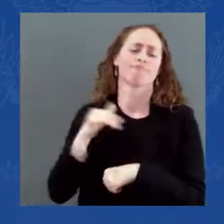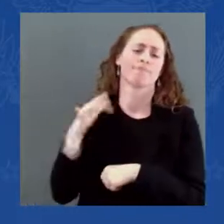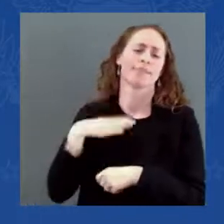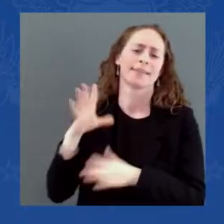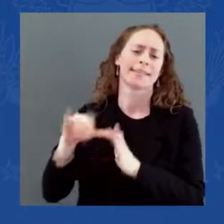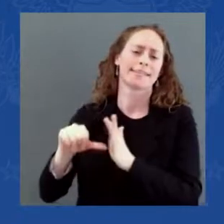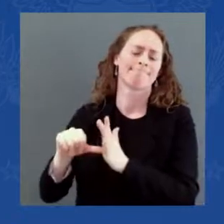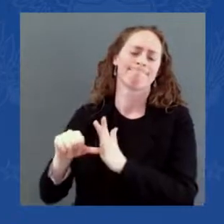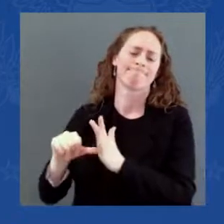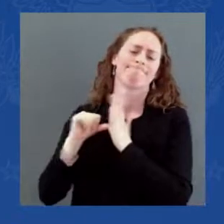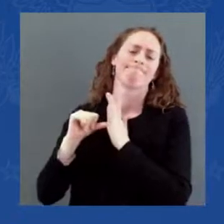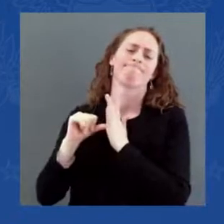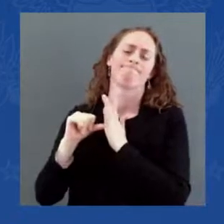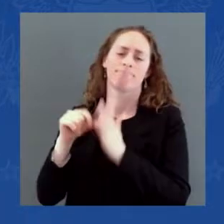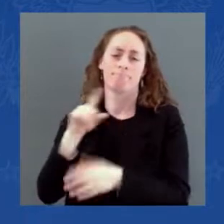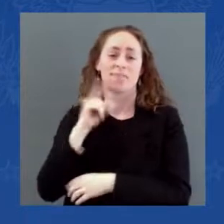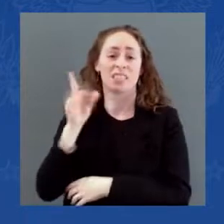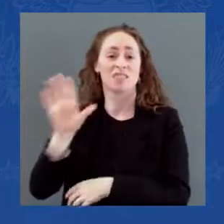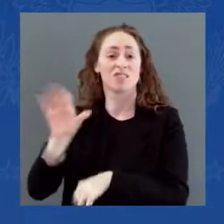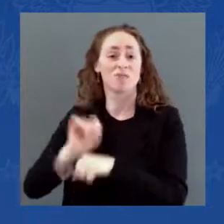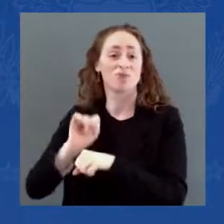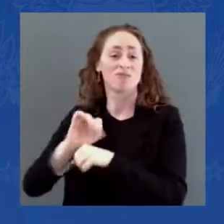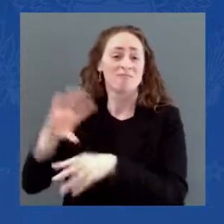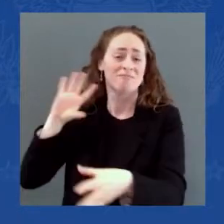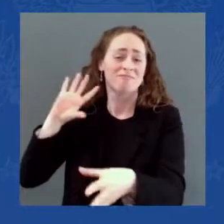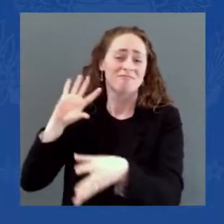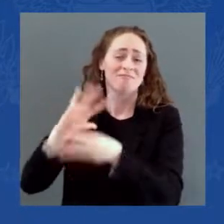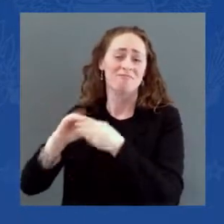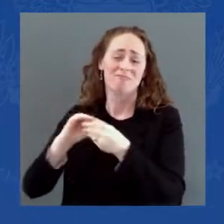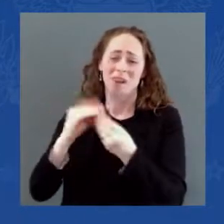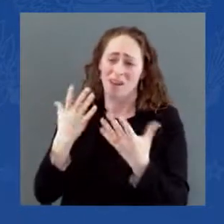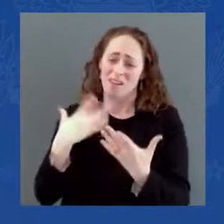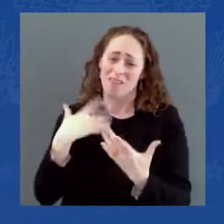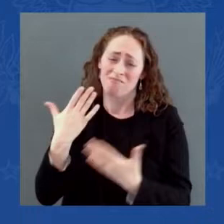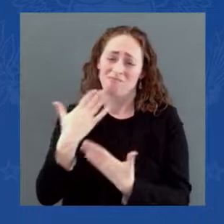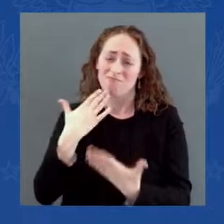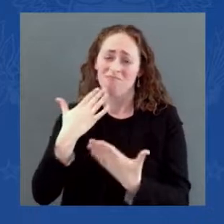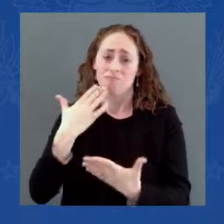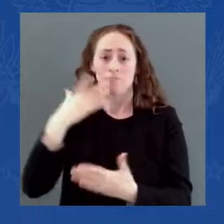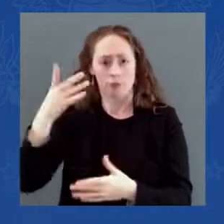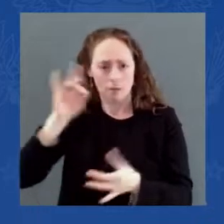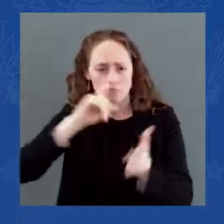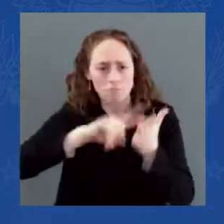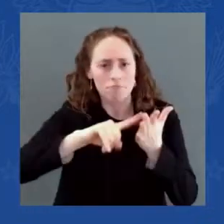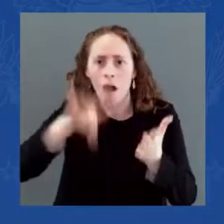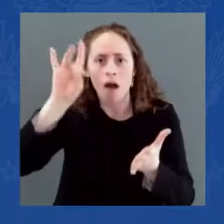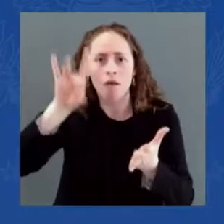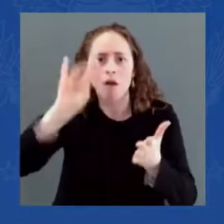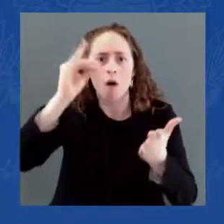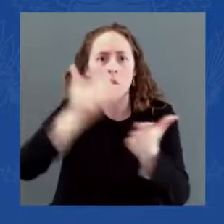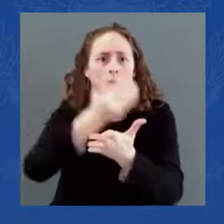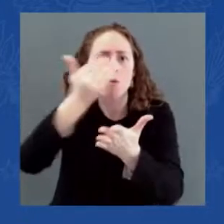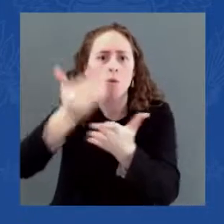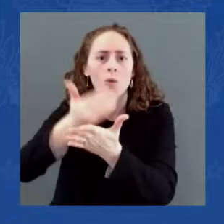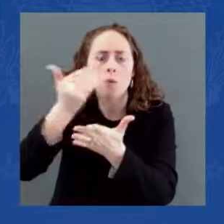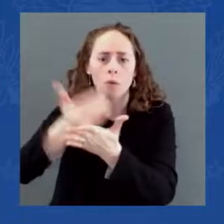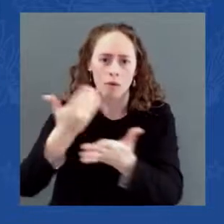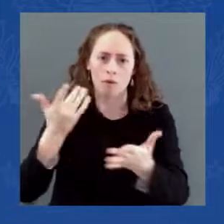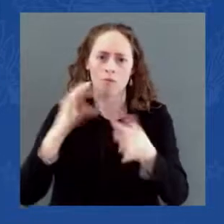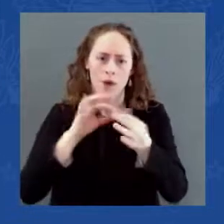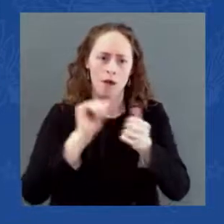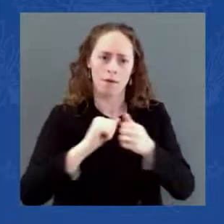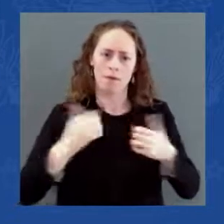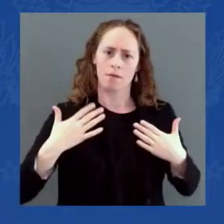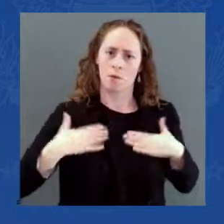human genome. He recently announced he's going to step down as director of the NIH this month after a truly consequential